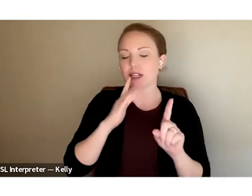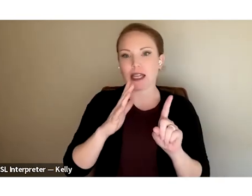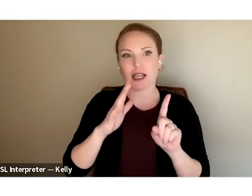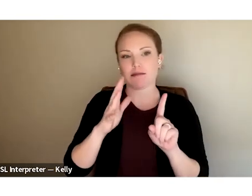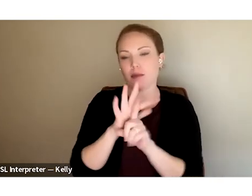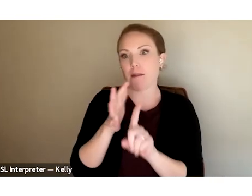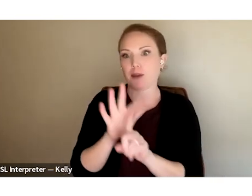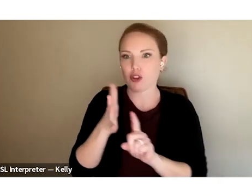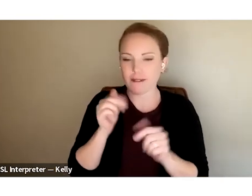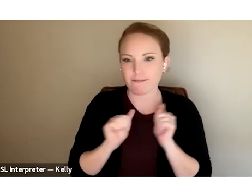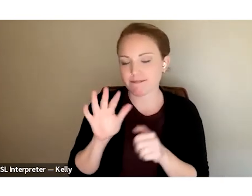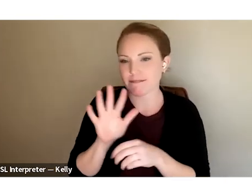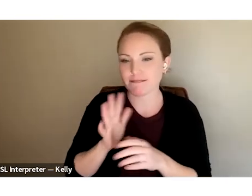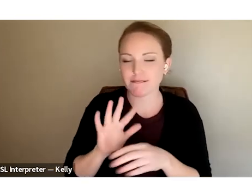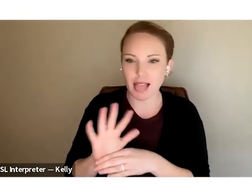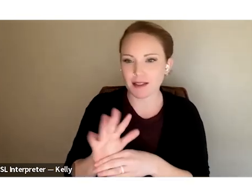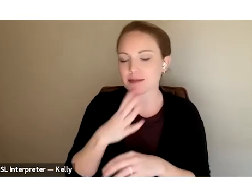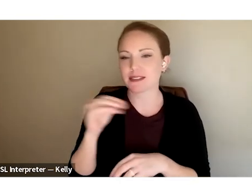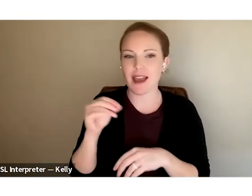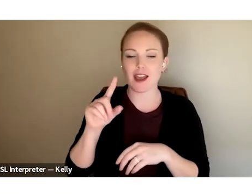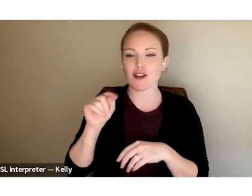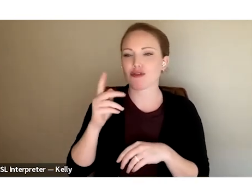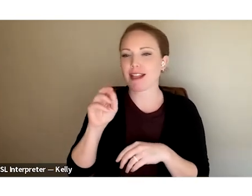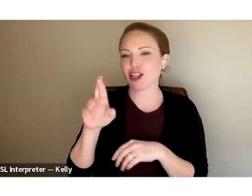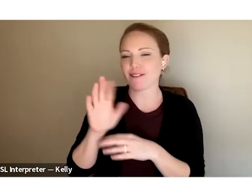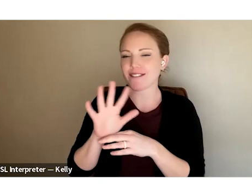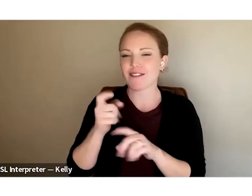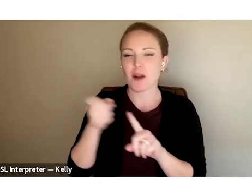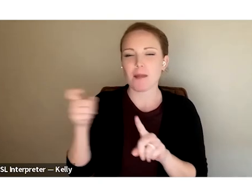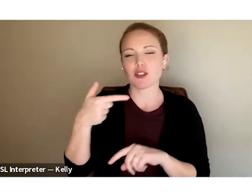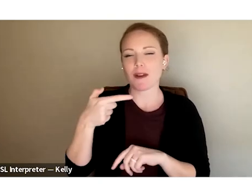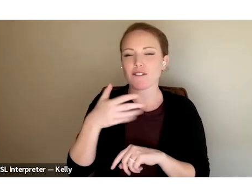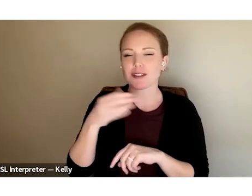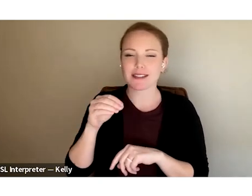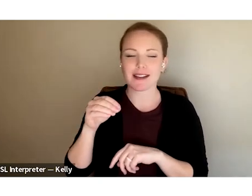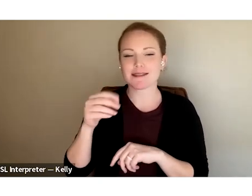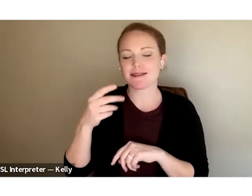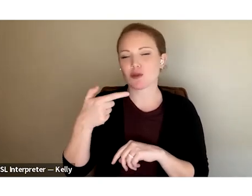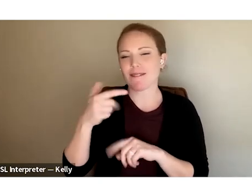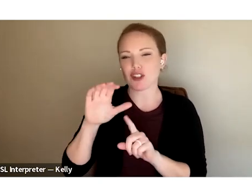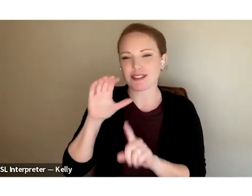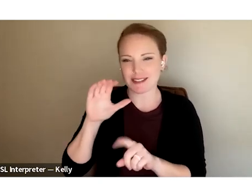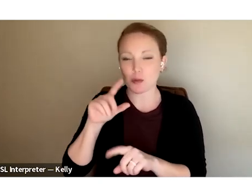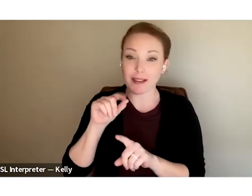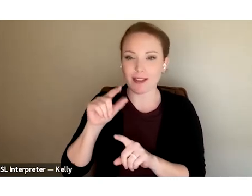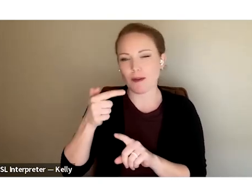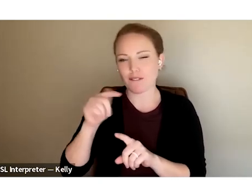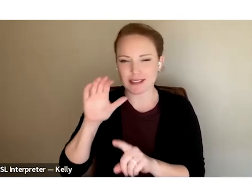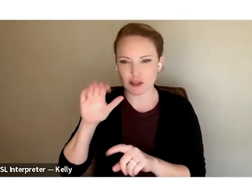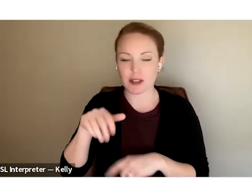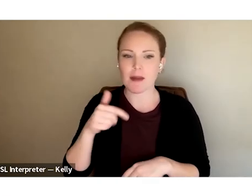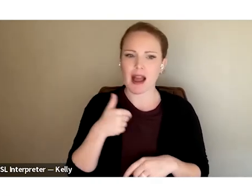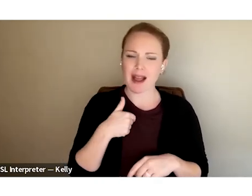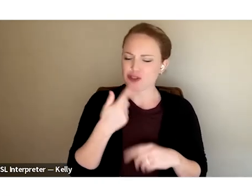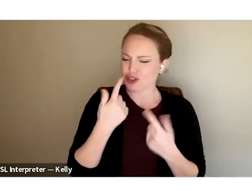and thrillers of the 20th and 21st century. And so I was sitting deeply in the space of what was